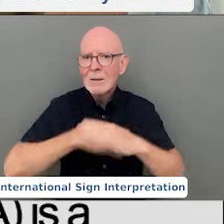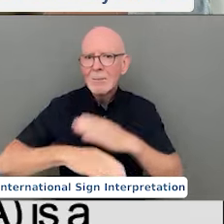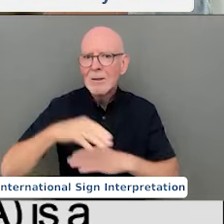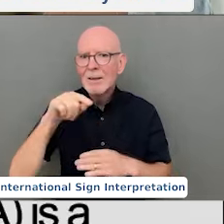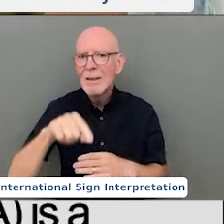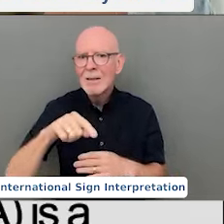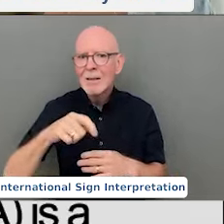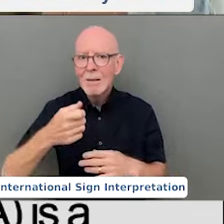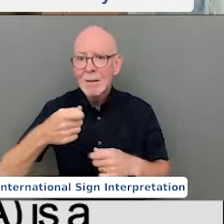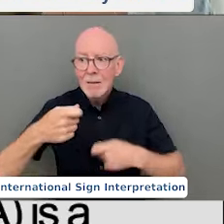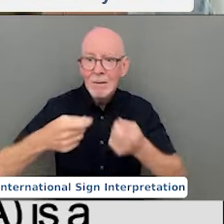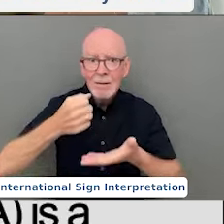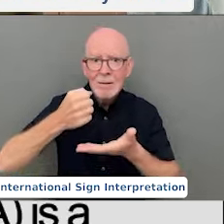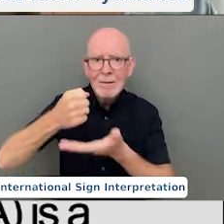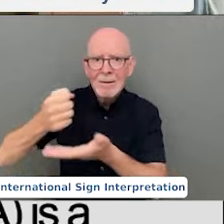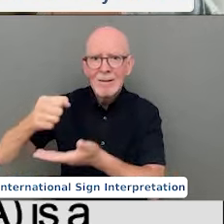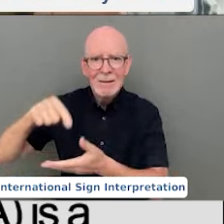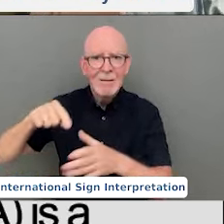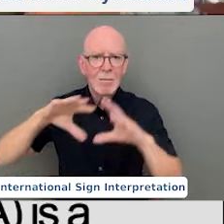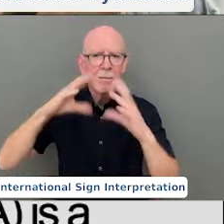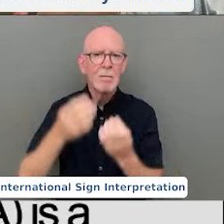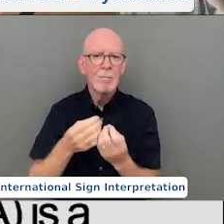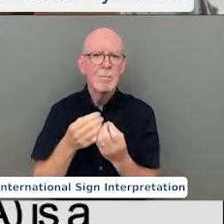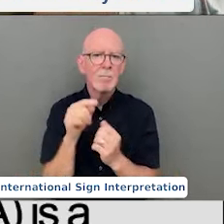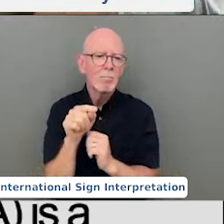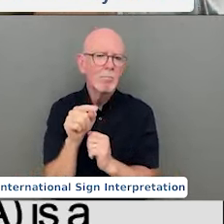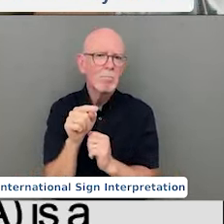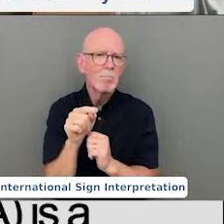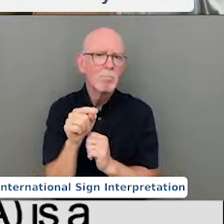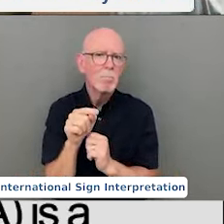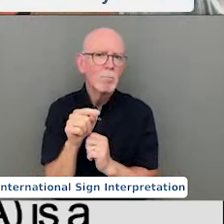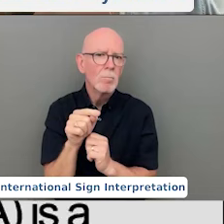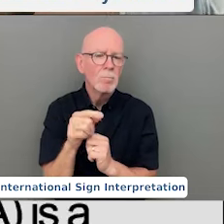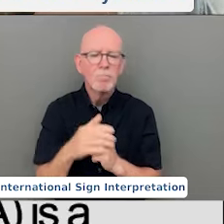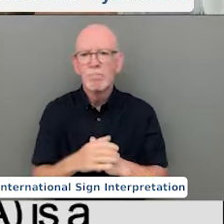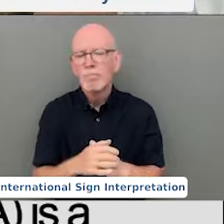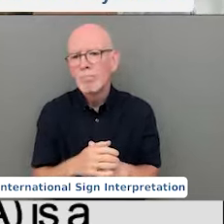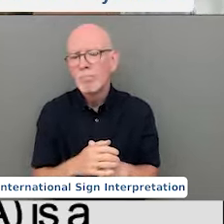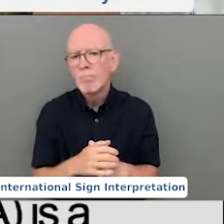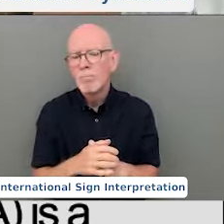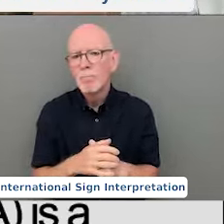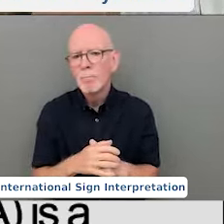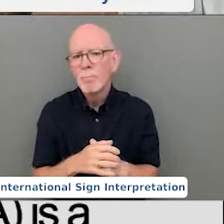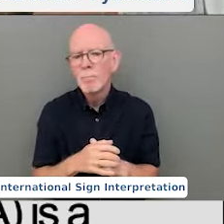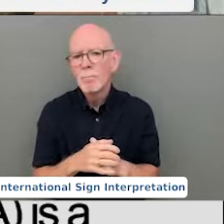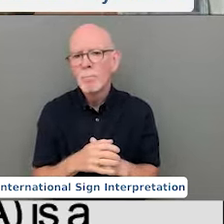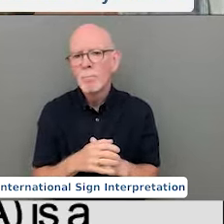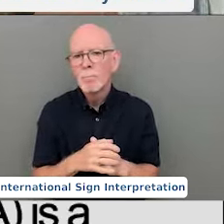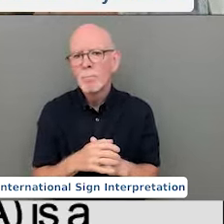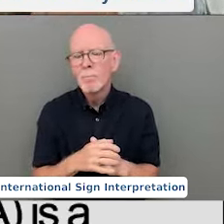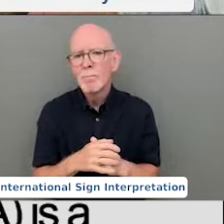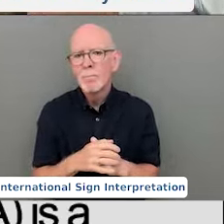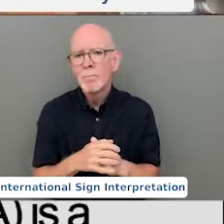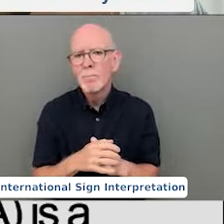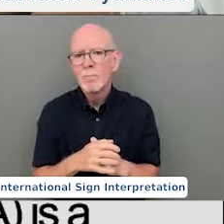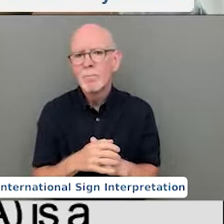that to think more about is actually development to more comprehensive action plans, costed action plans,